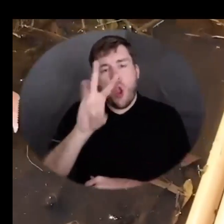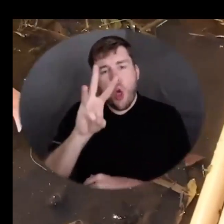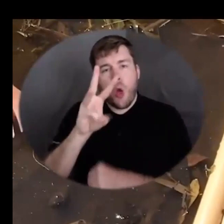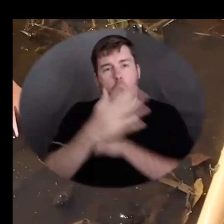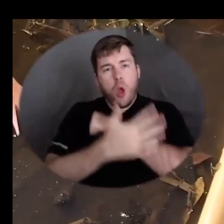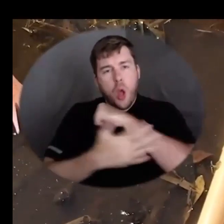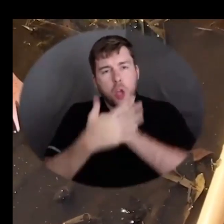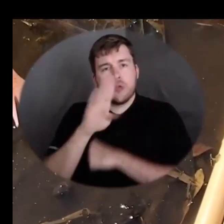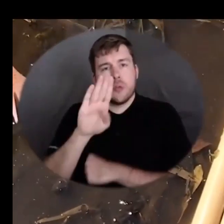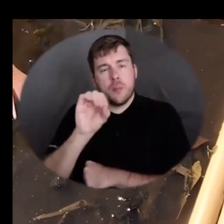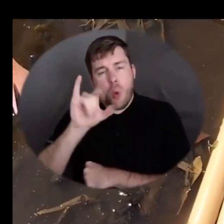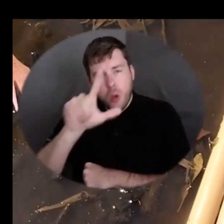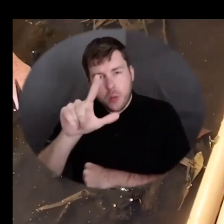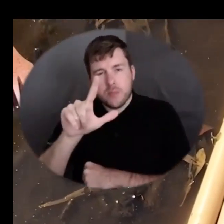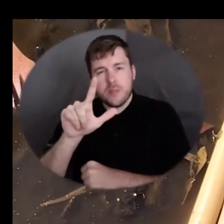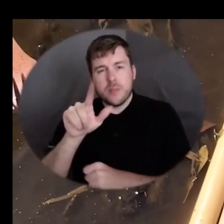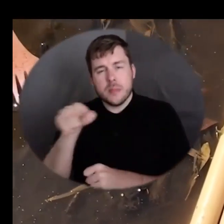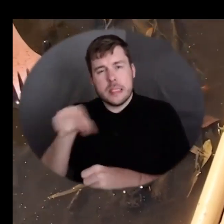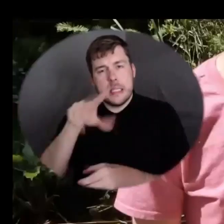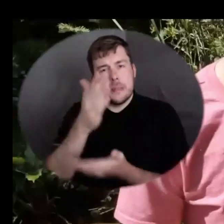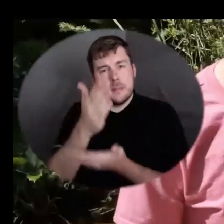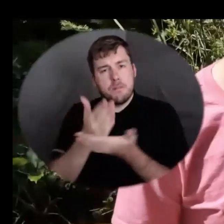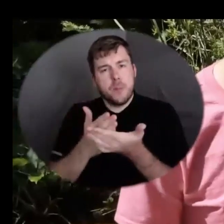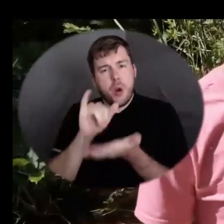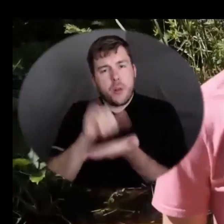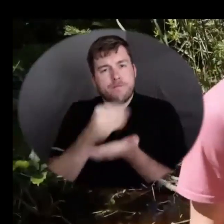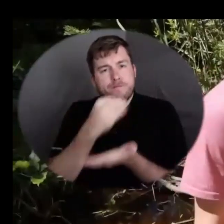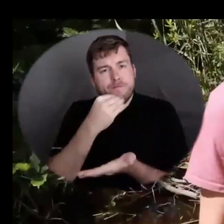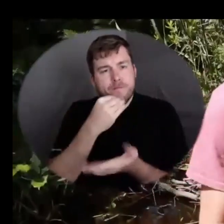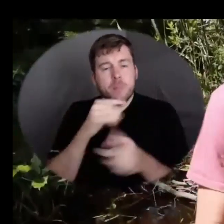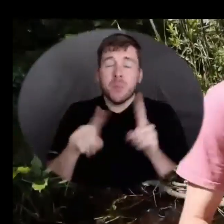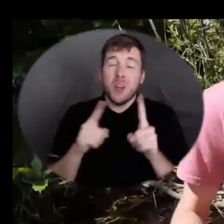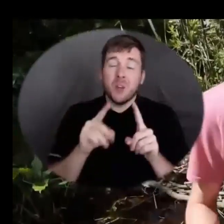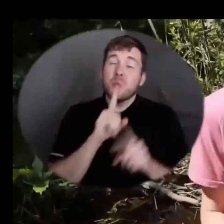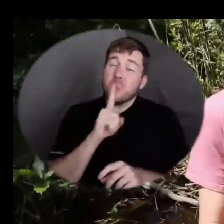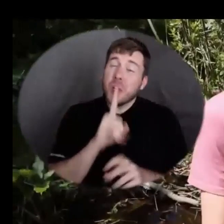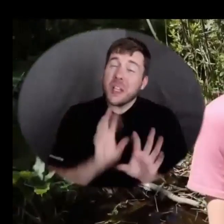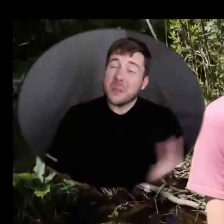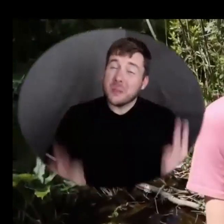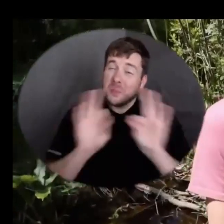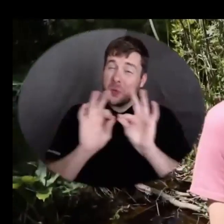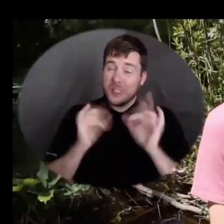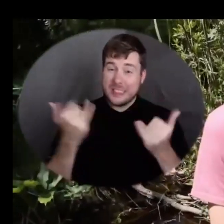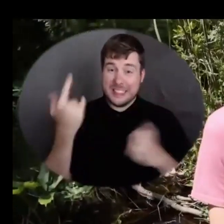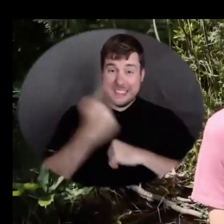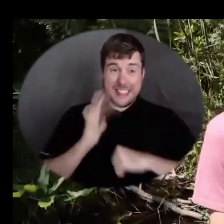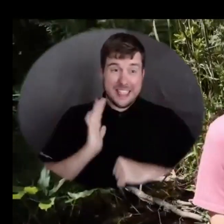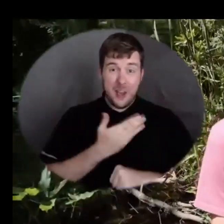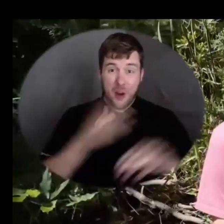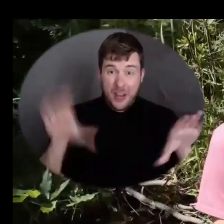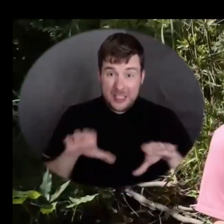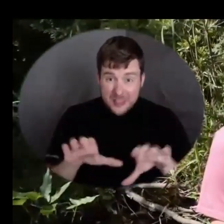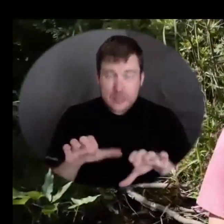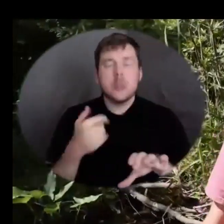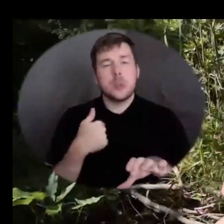often used for that. This guy's lucky. We're going to put him back. And a really important message about all what we're doing today is to make sure